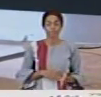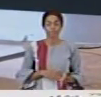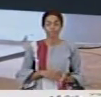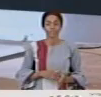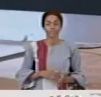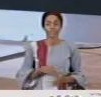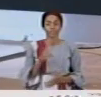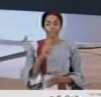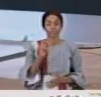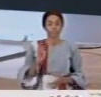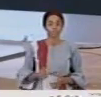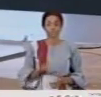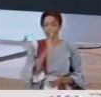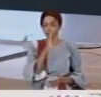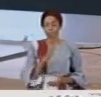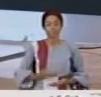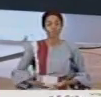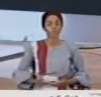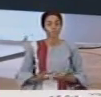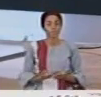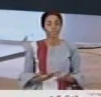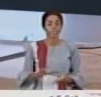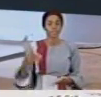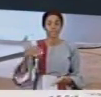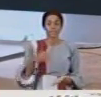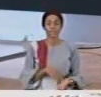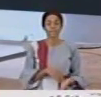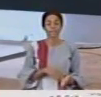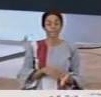again. You must be born